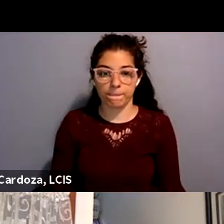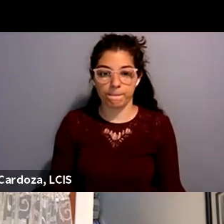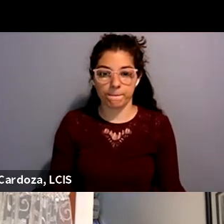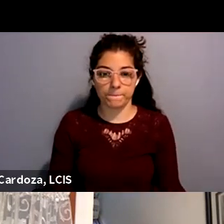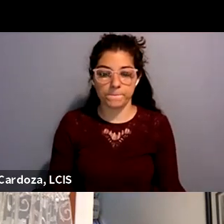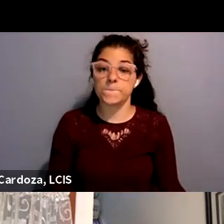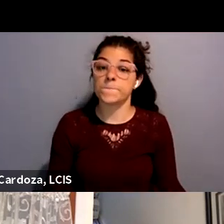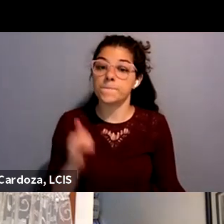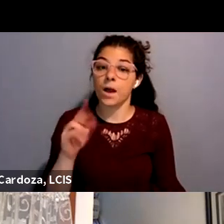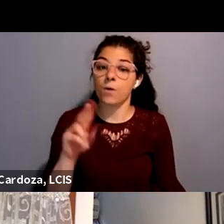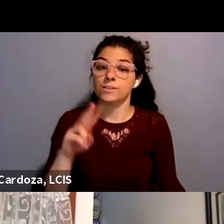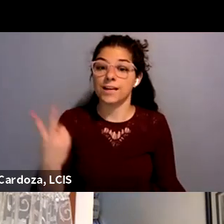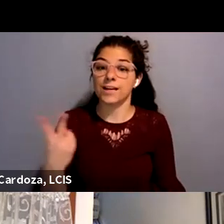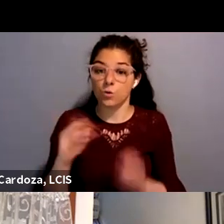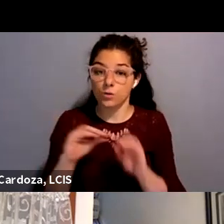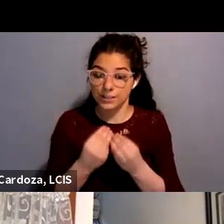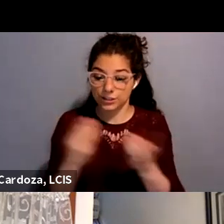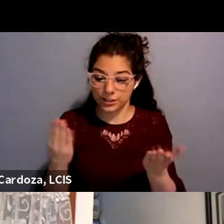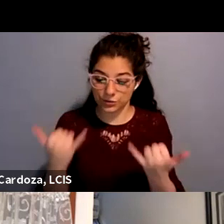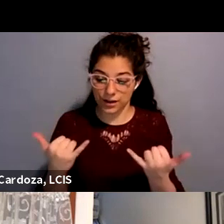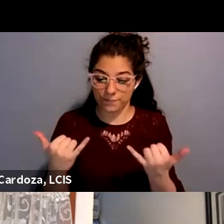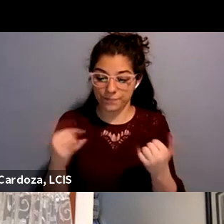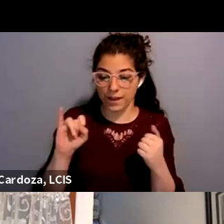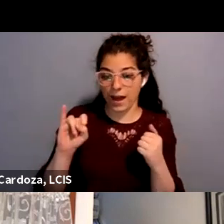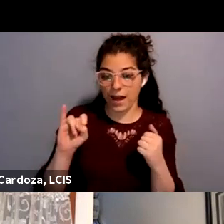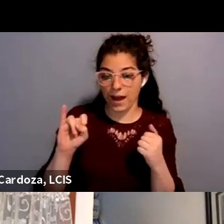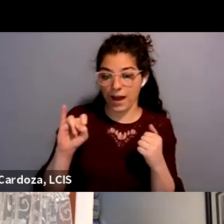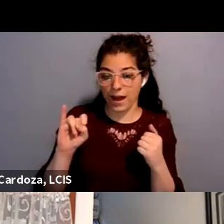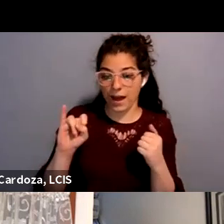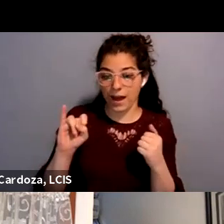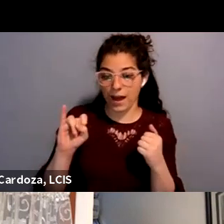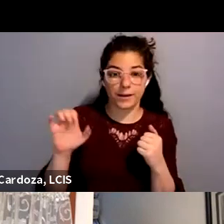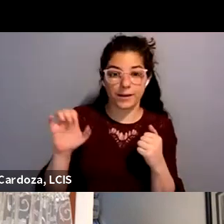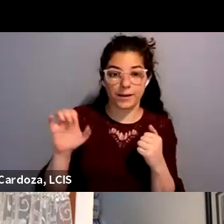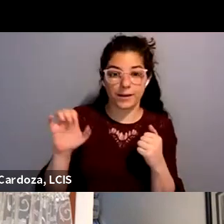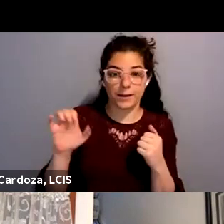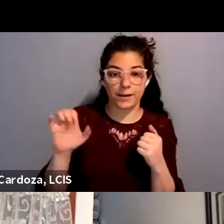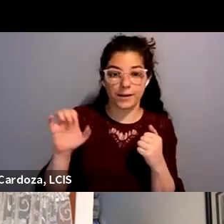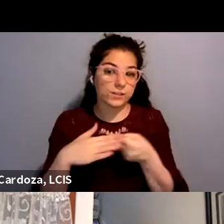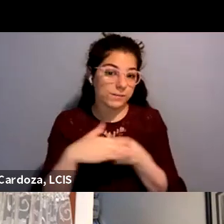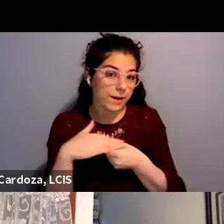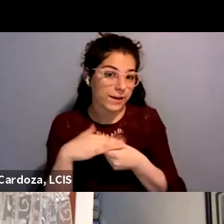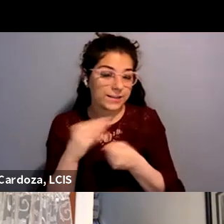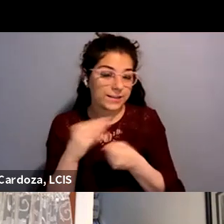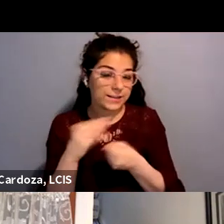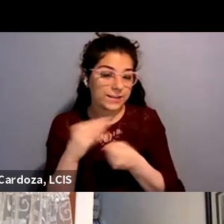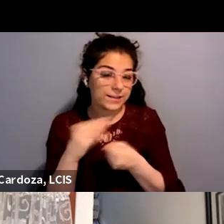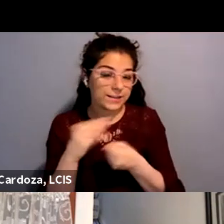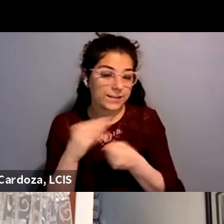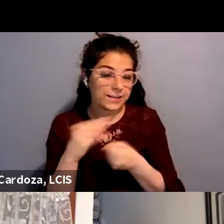Moving on to our second organization, Eyebeam provides both space and support for a community of